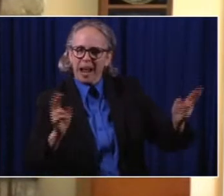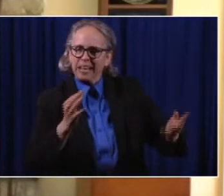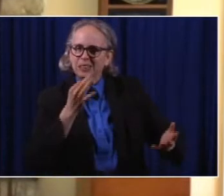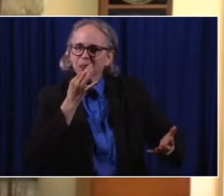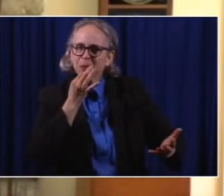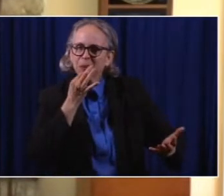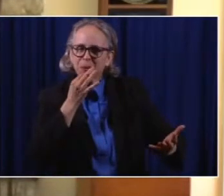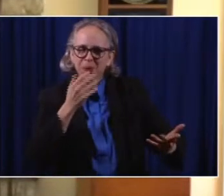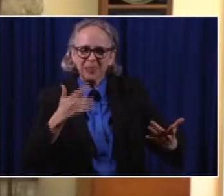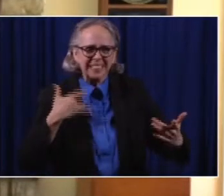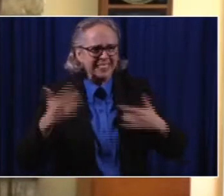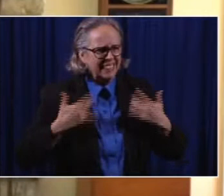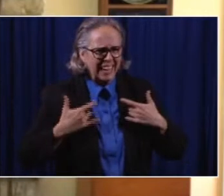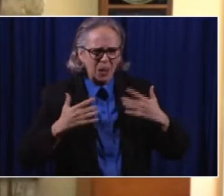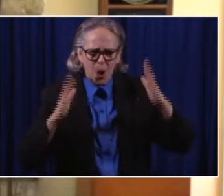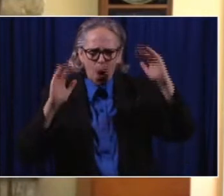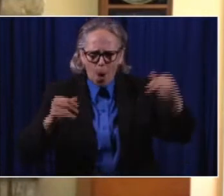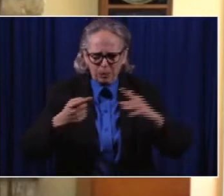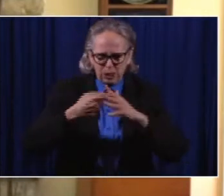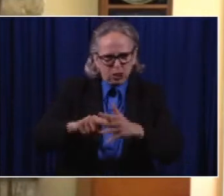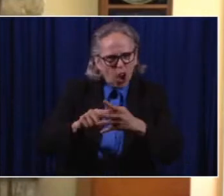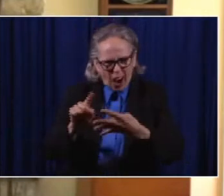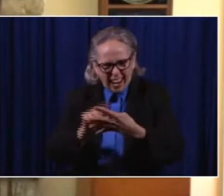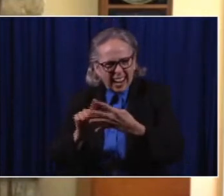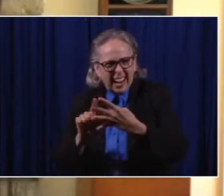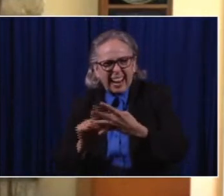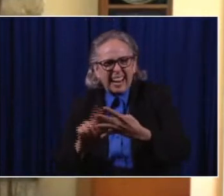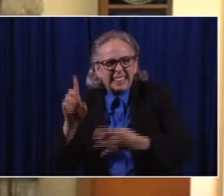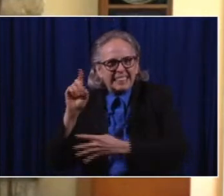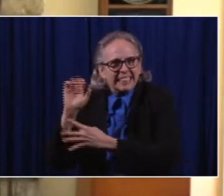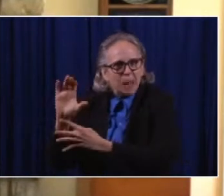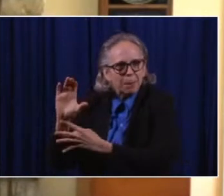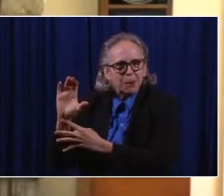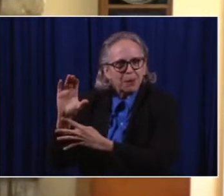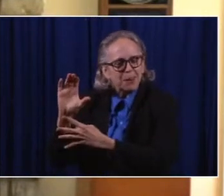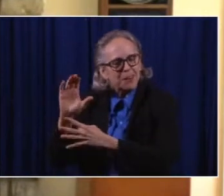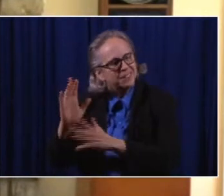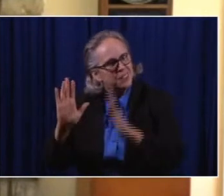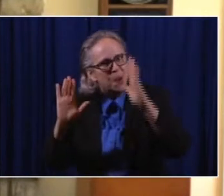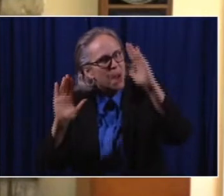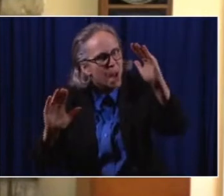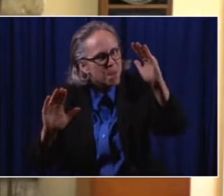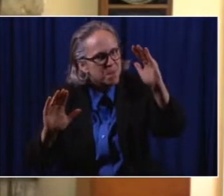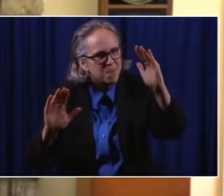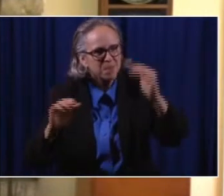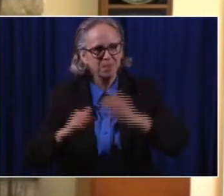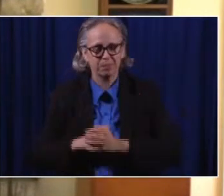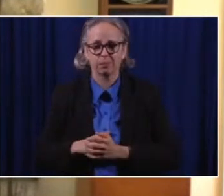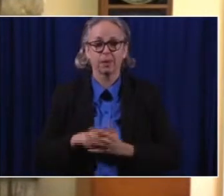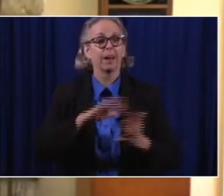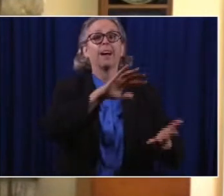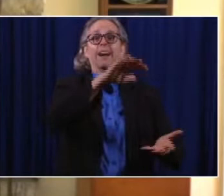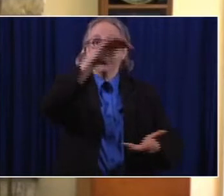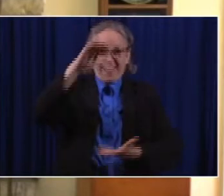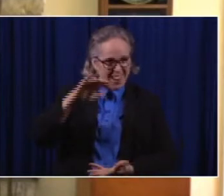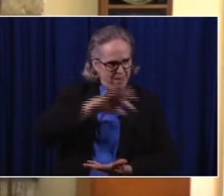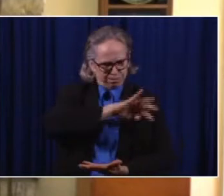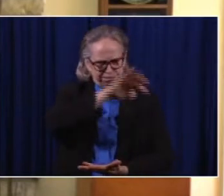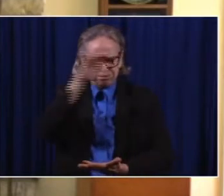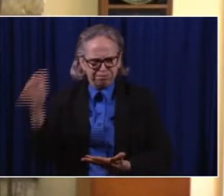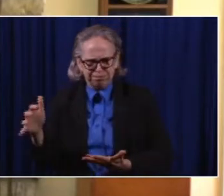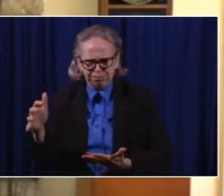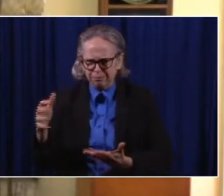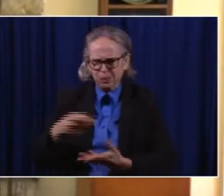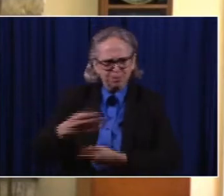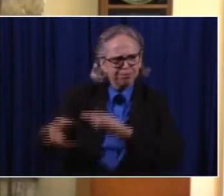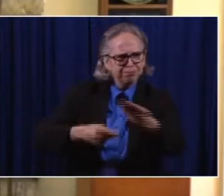December. Hope to start getting it out in December to our most vulnerable population. And then as soon